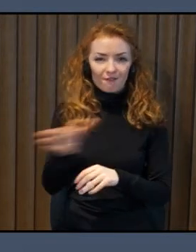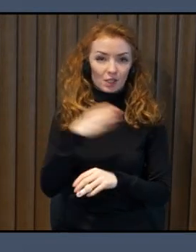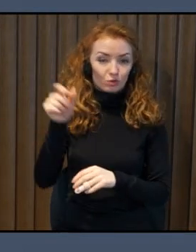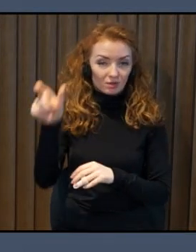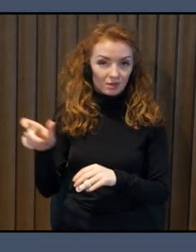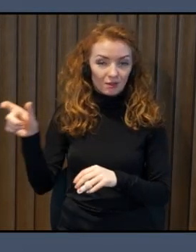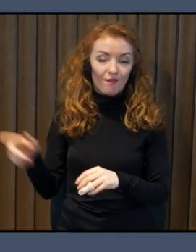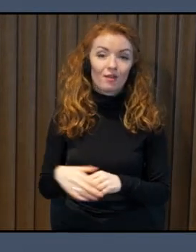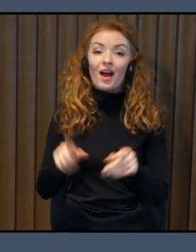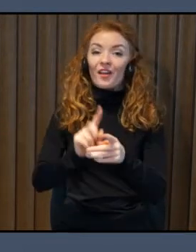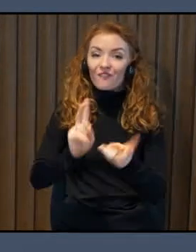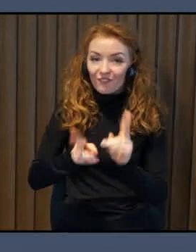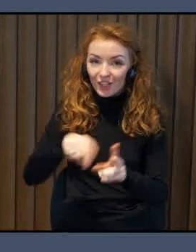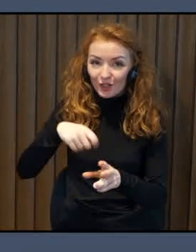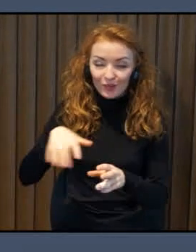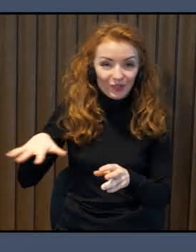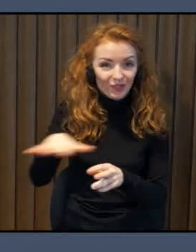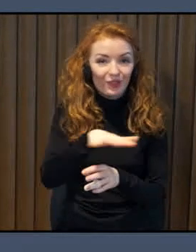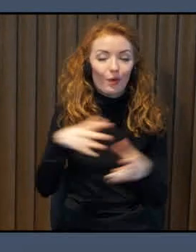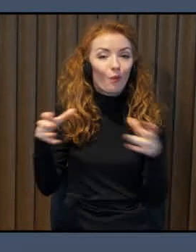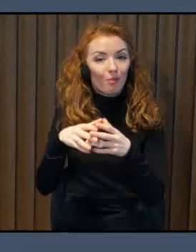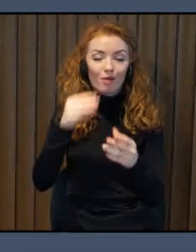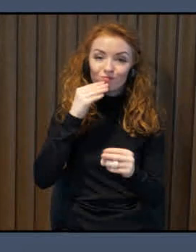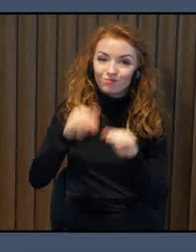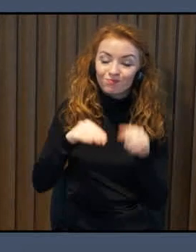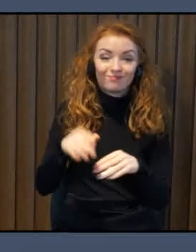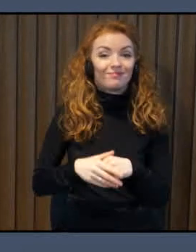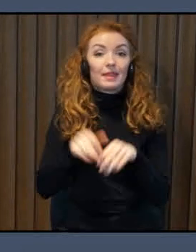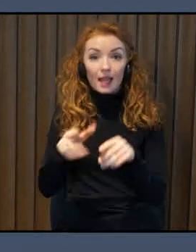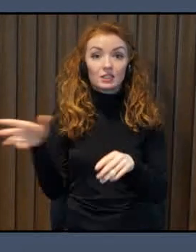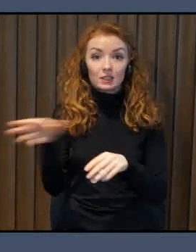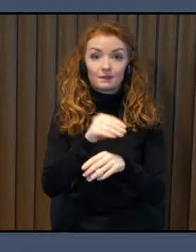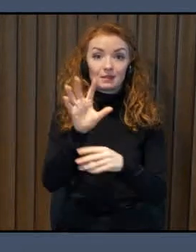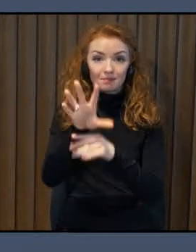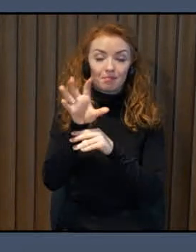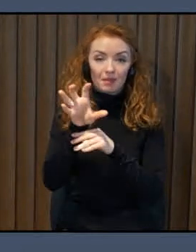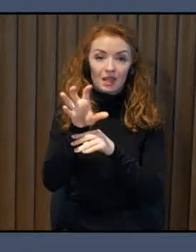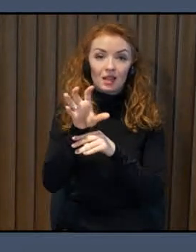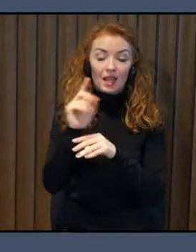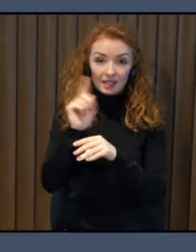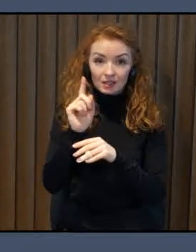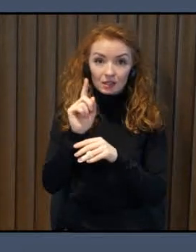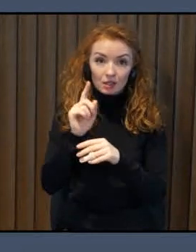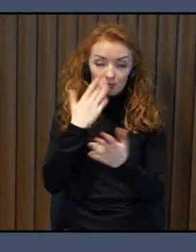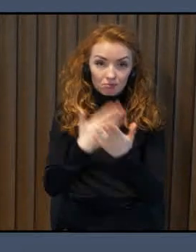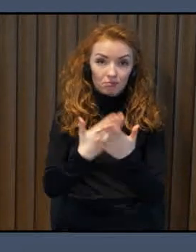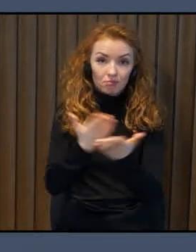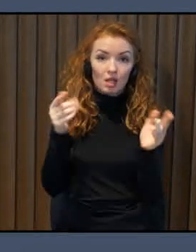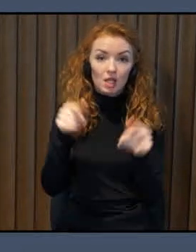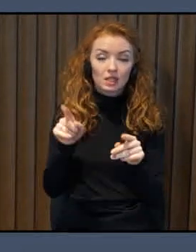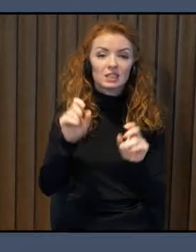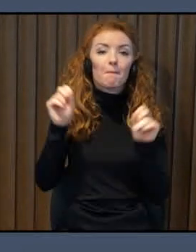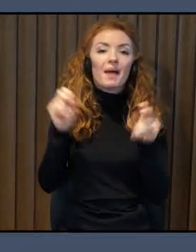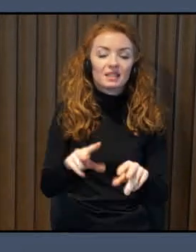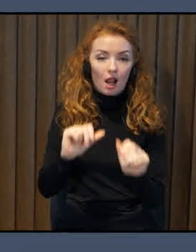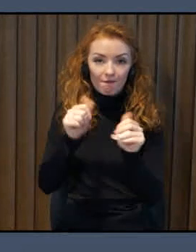find solutions which are not standardized, but which are for the best for everyone. And it seems